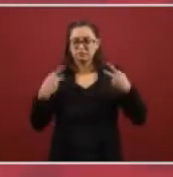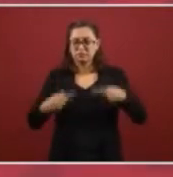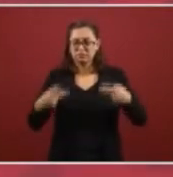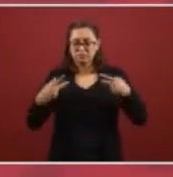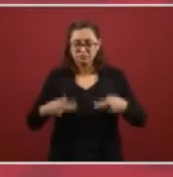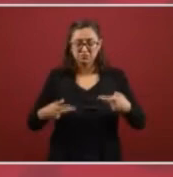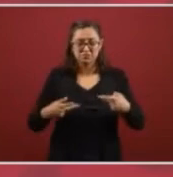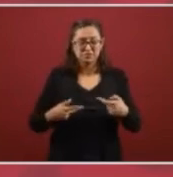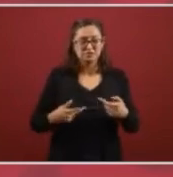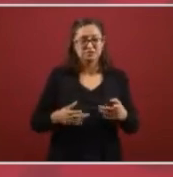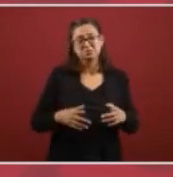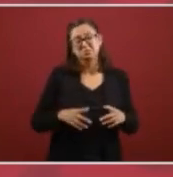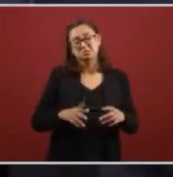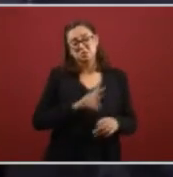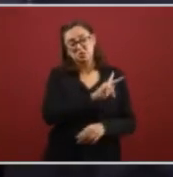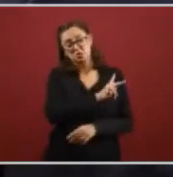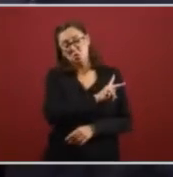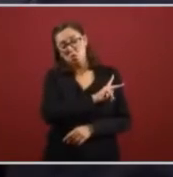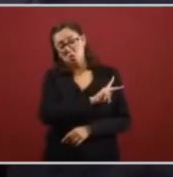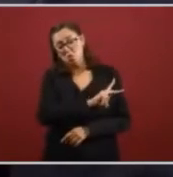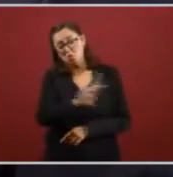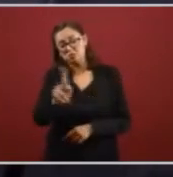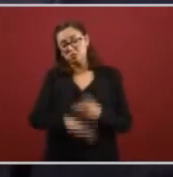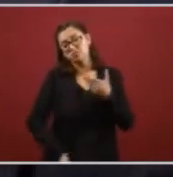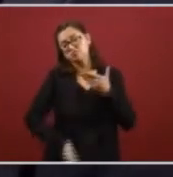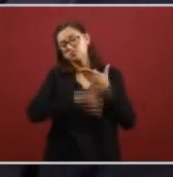All that did harm to us